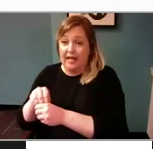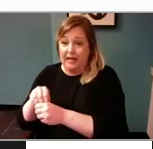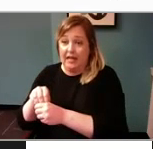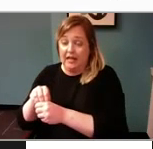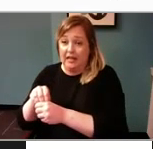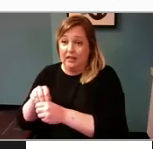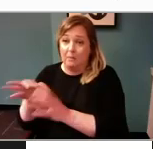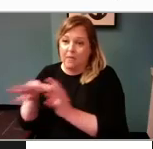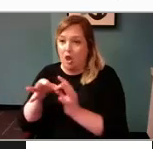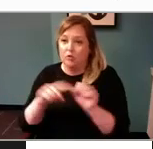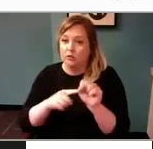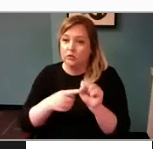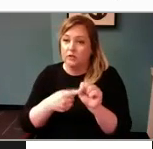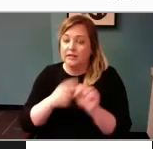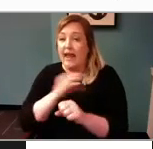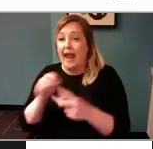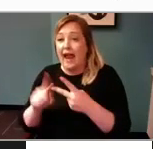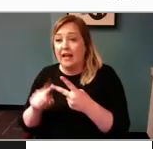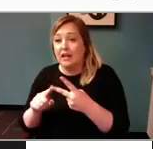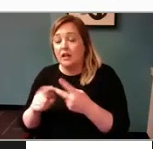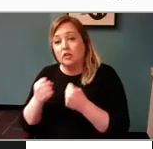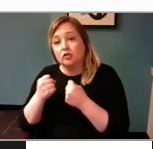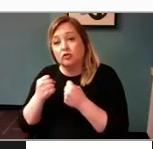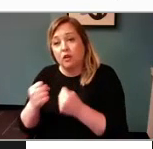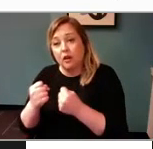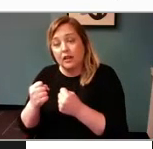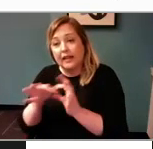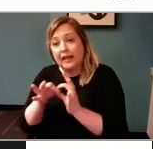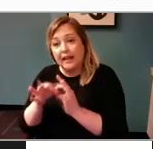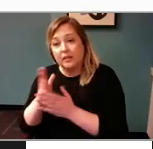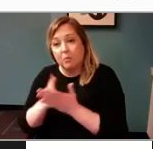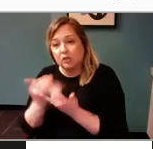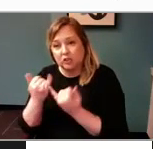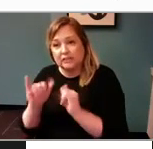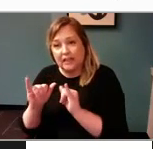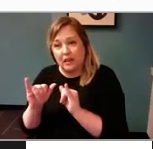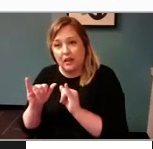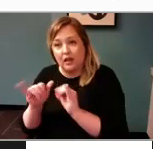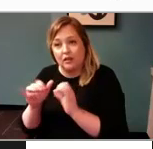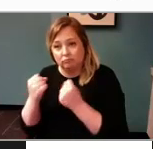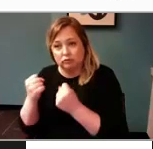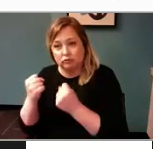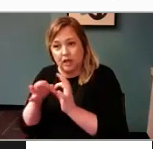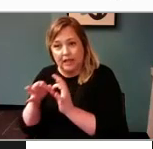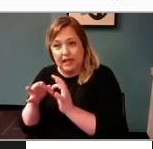connected components still stay strongly connected, right? Okay.